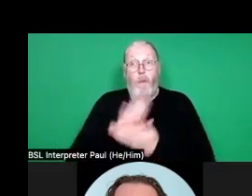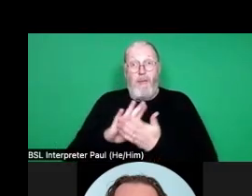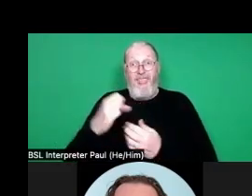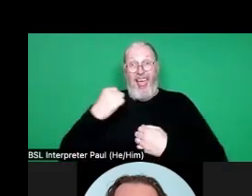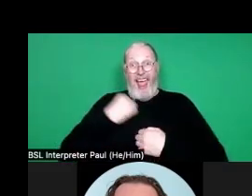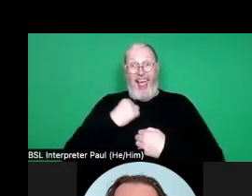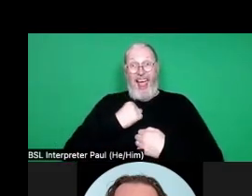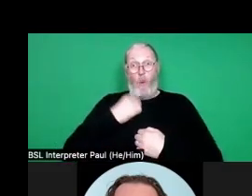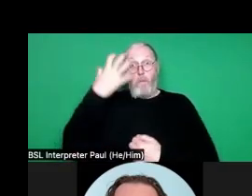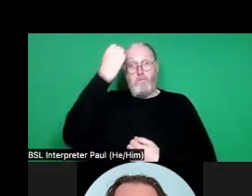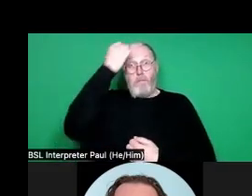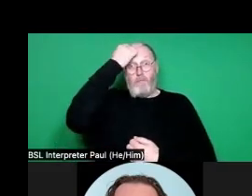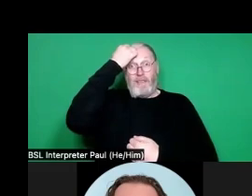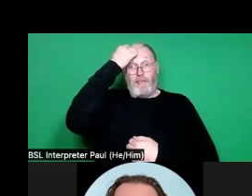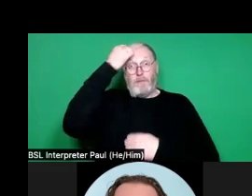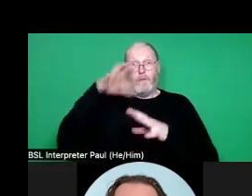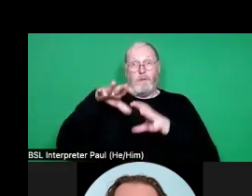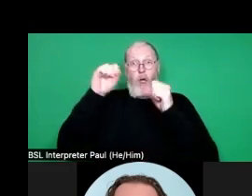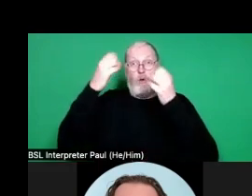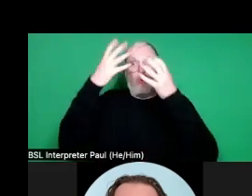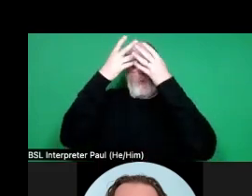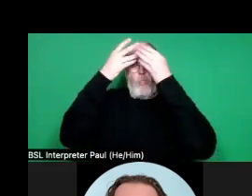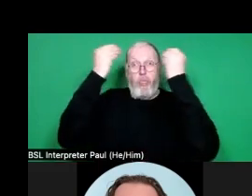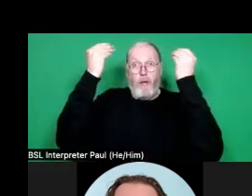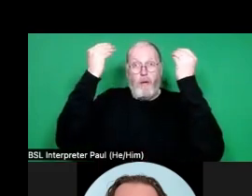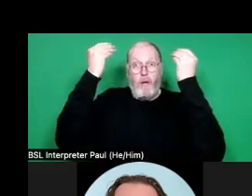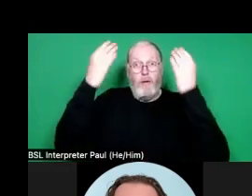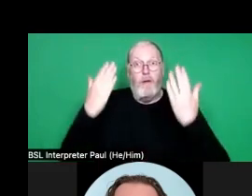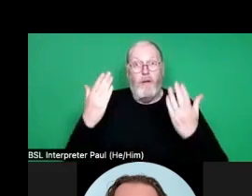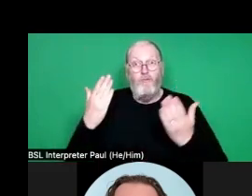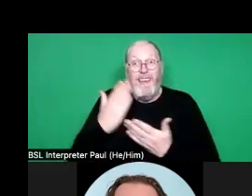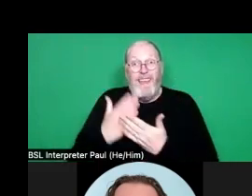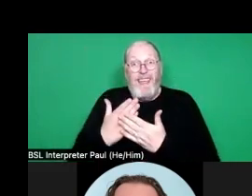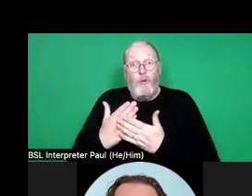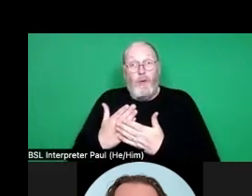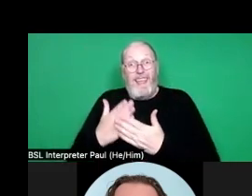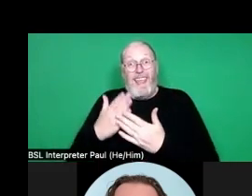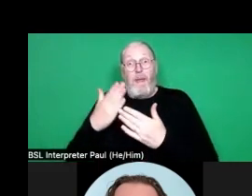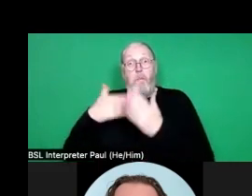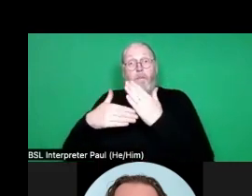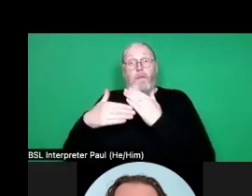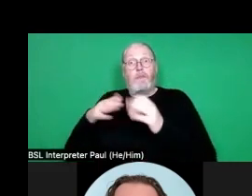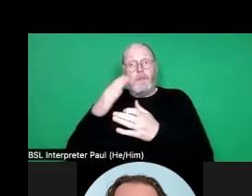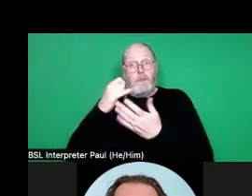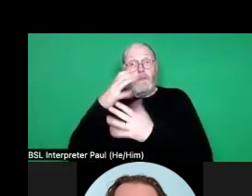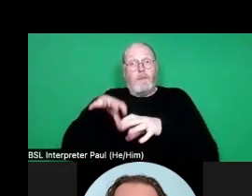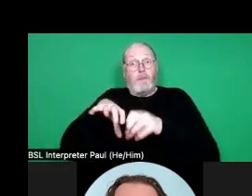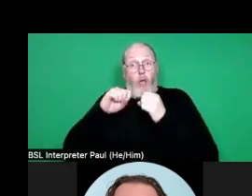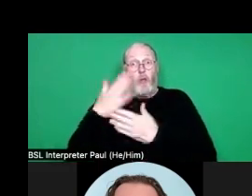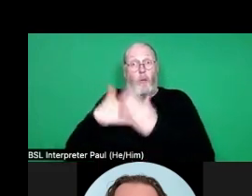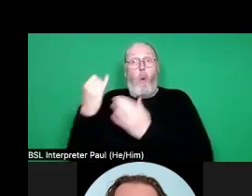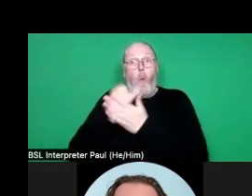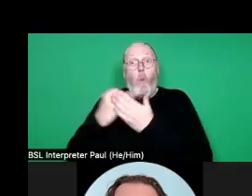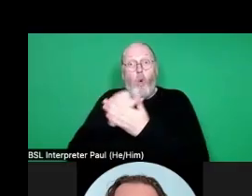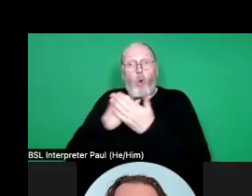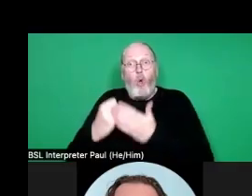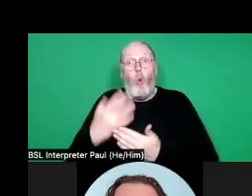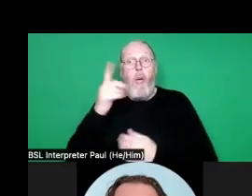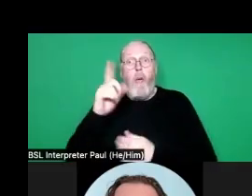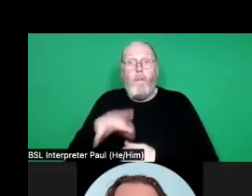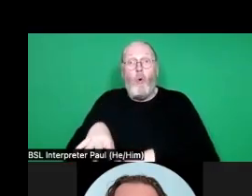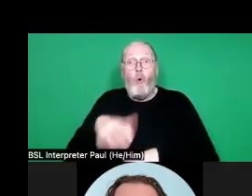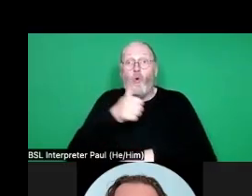already got worse because of Google, and impaired our critical thinking skills. Again, the Google effect is